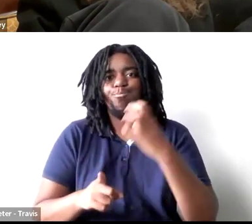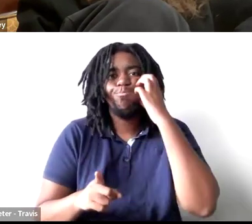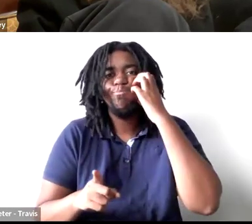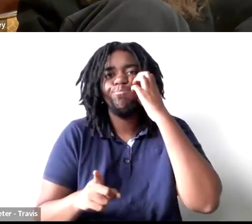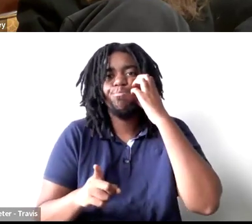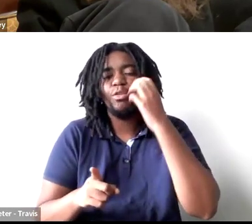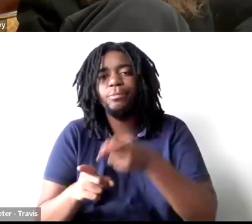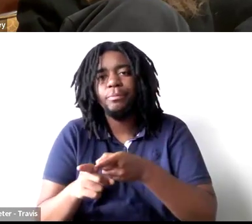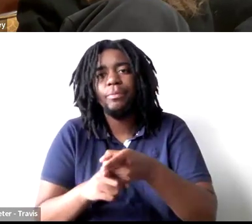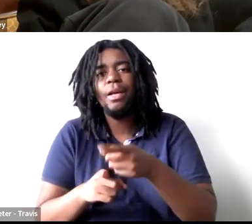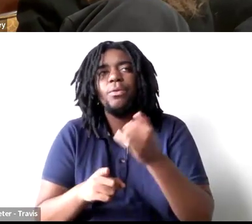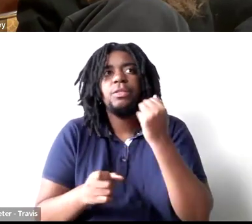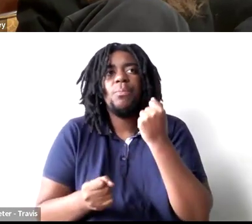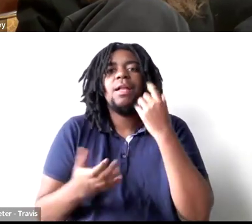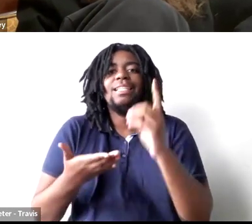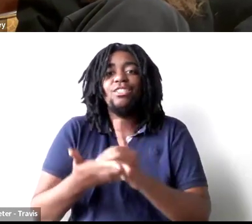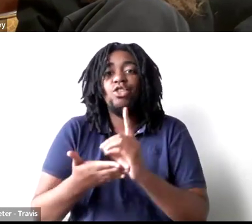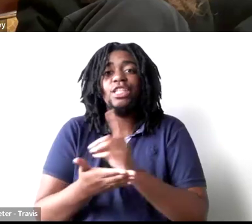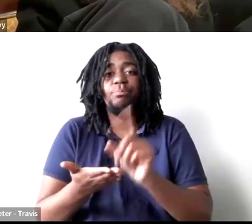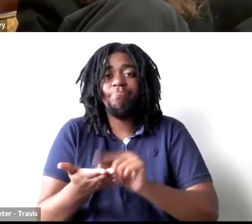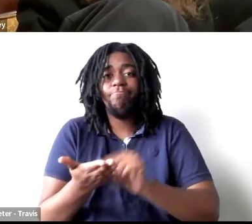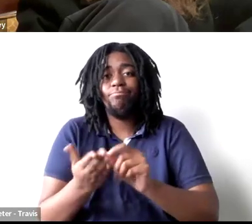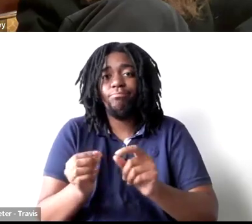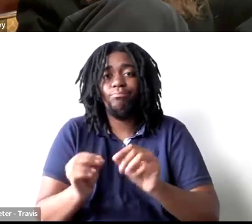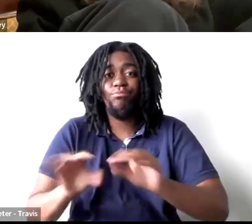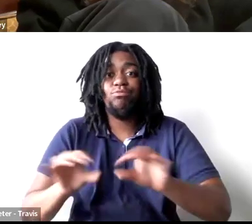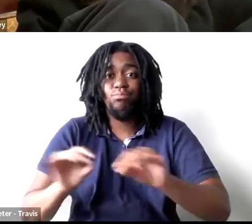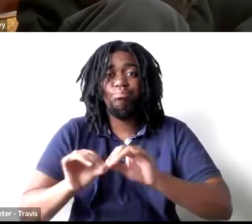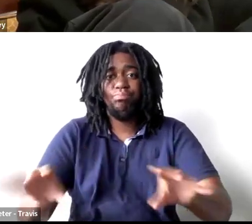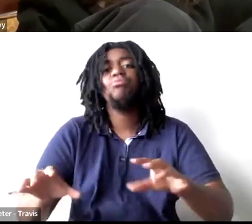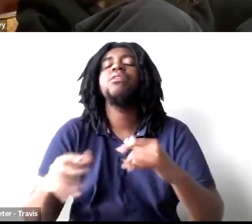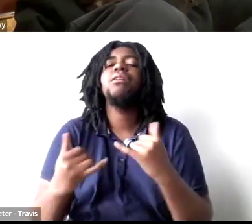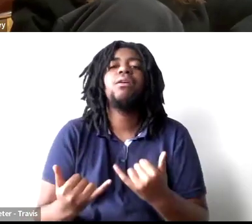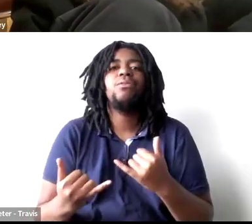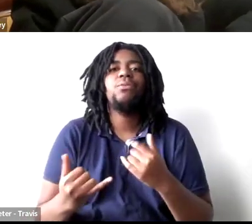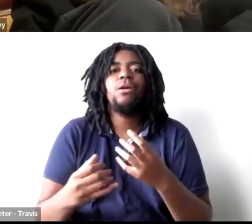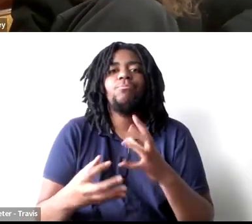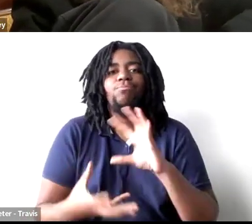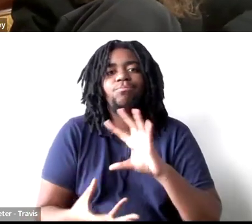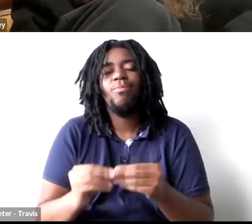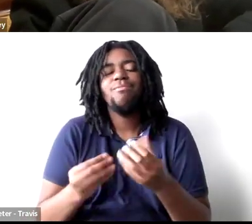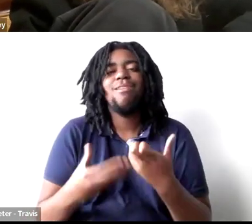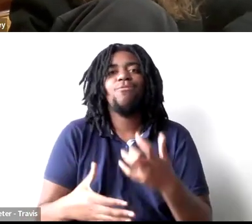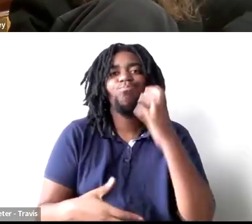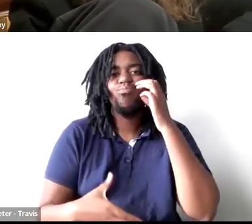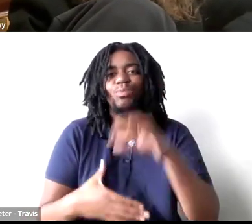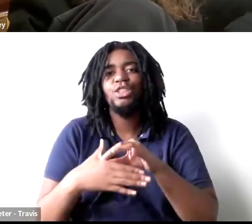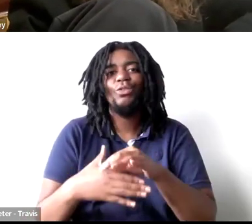of dissertations coming out right now that are full of all sorts of wonderful material and adding a lot